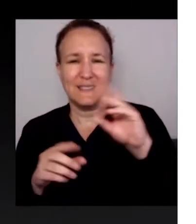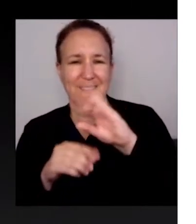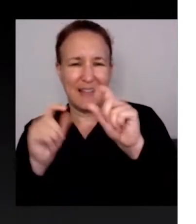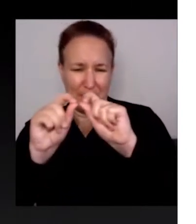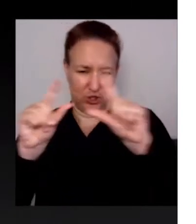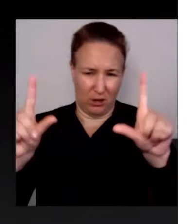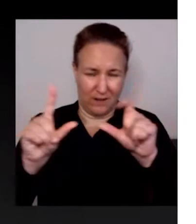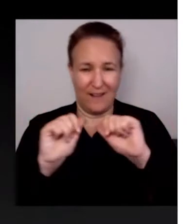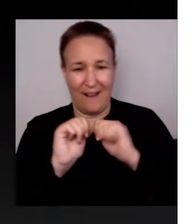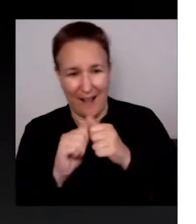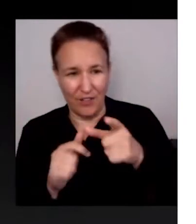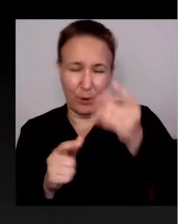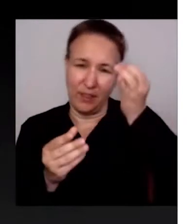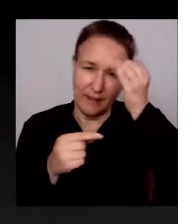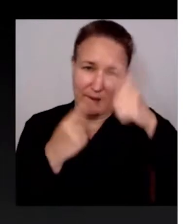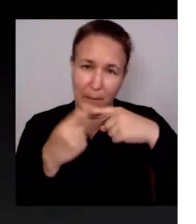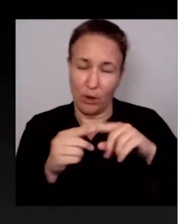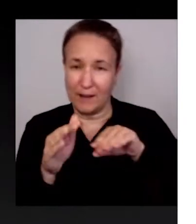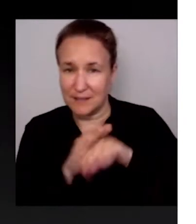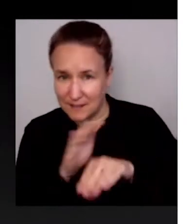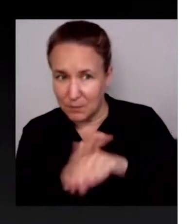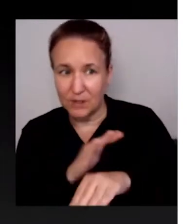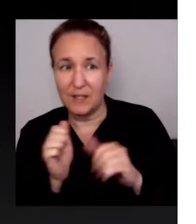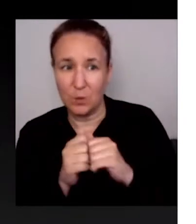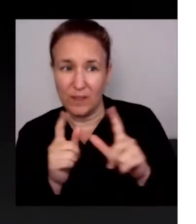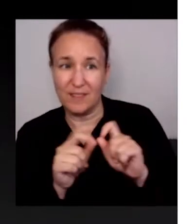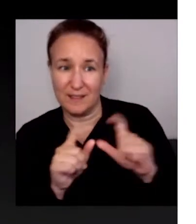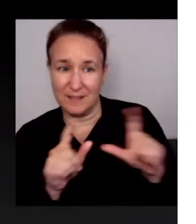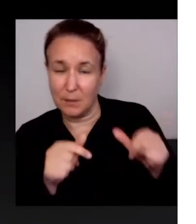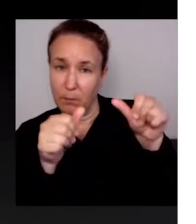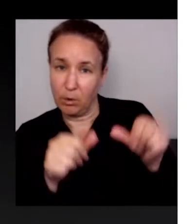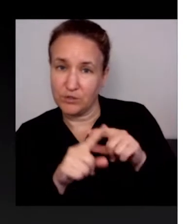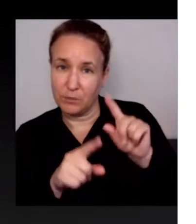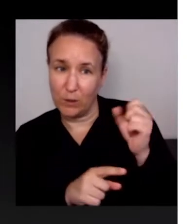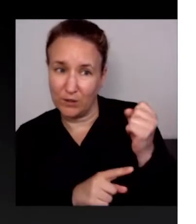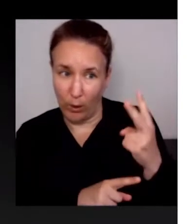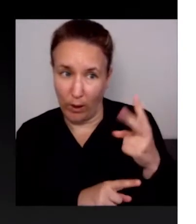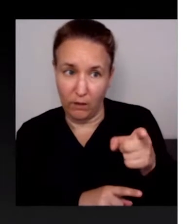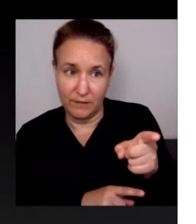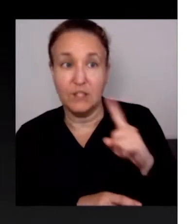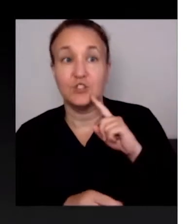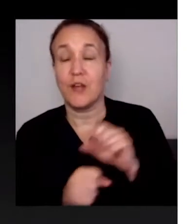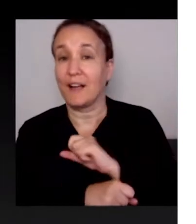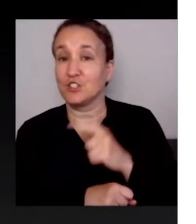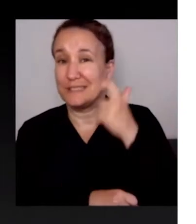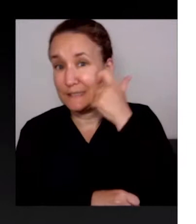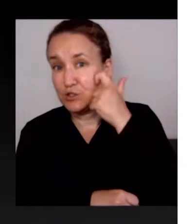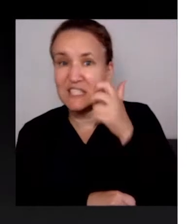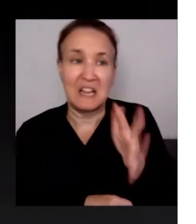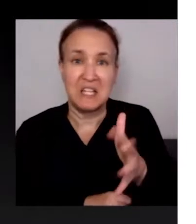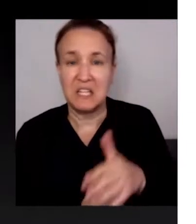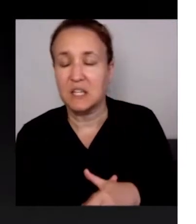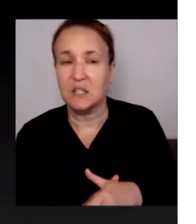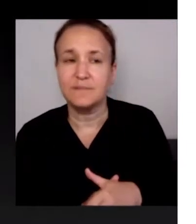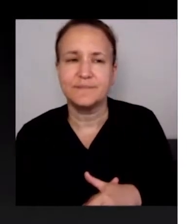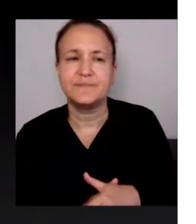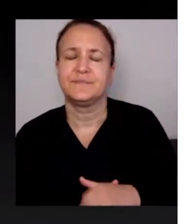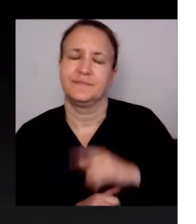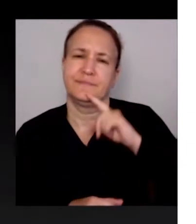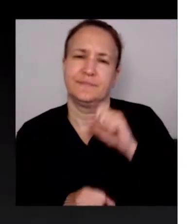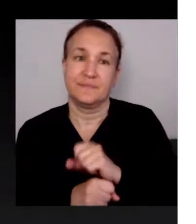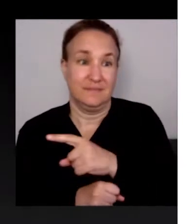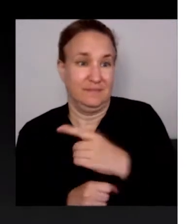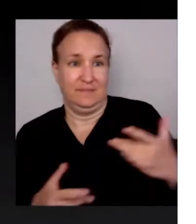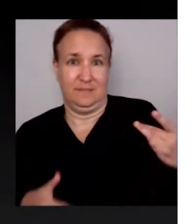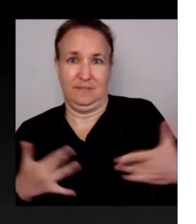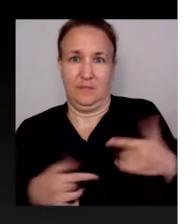about accessibility in this blog post from 2012. So actually pretty recently, where he's actually excited about the